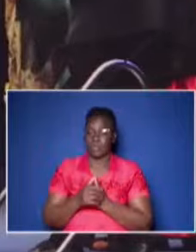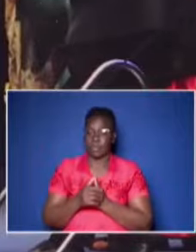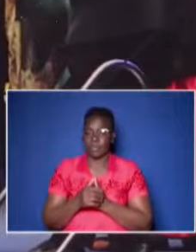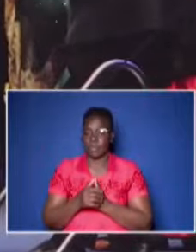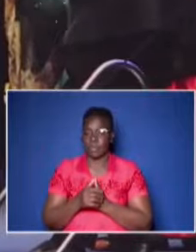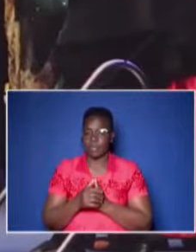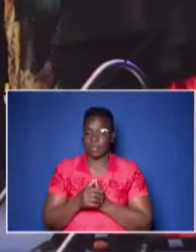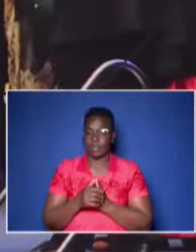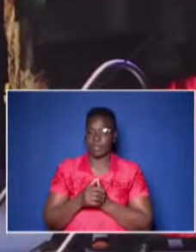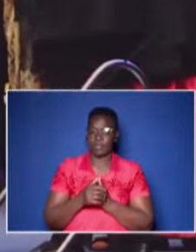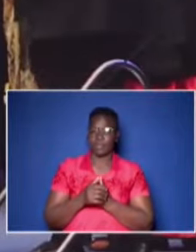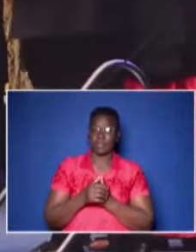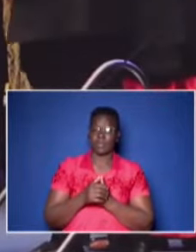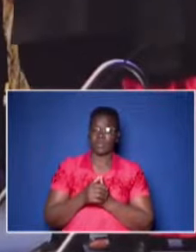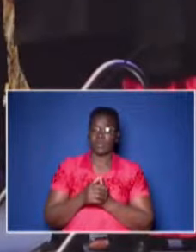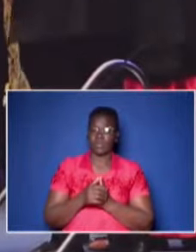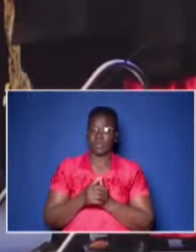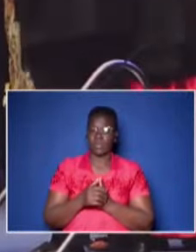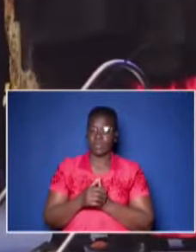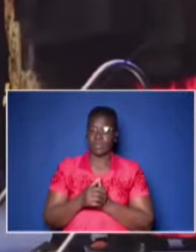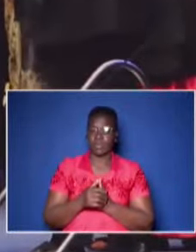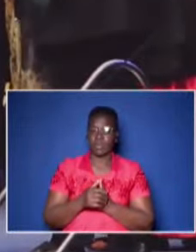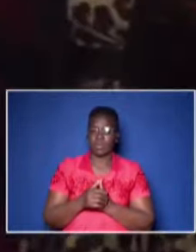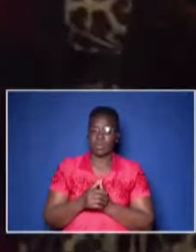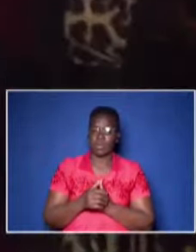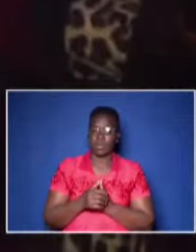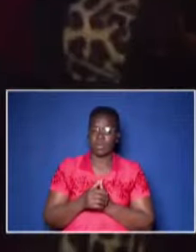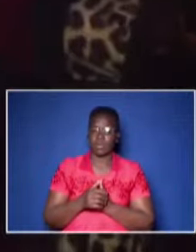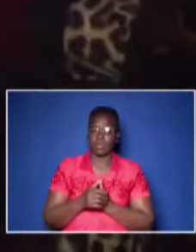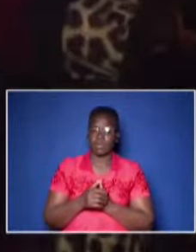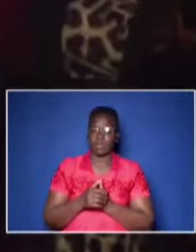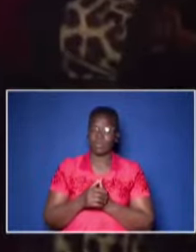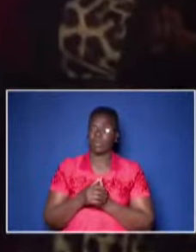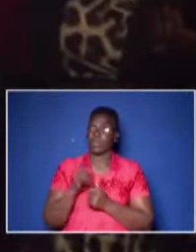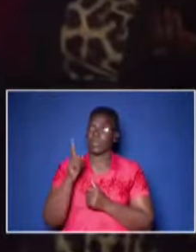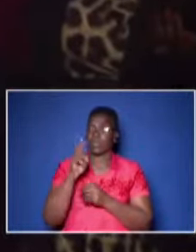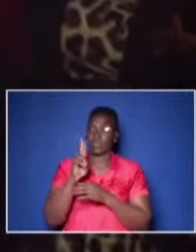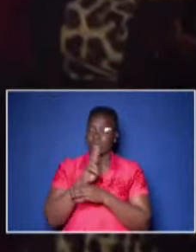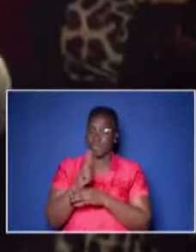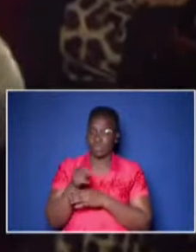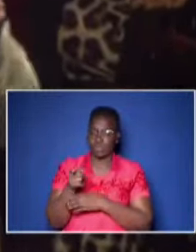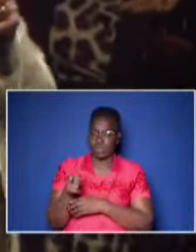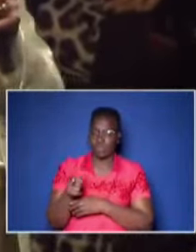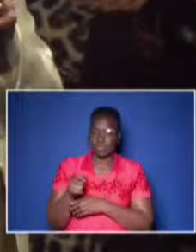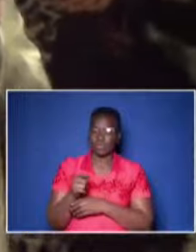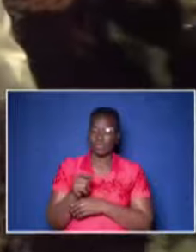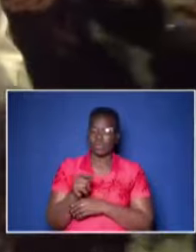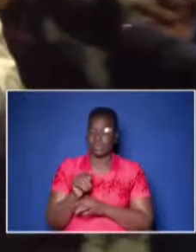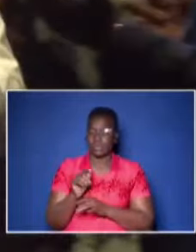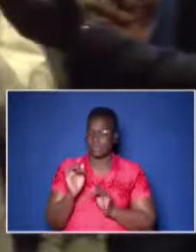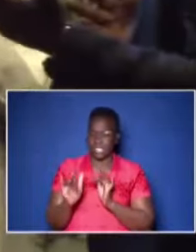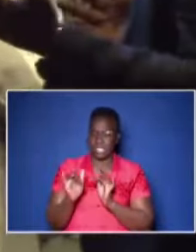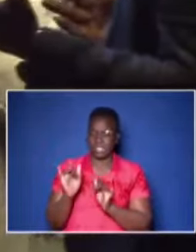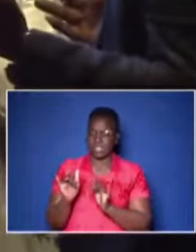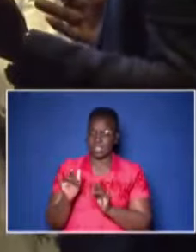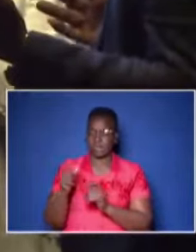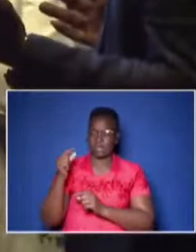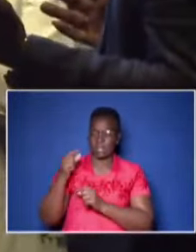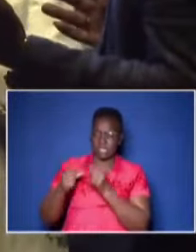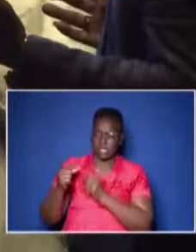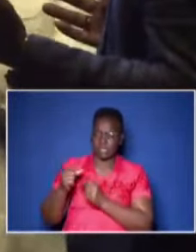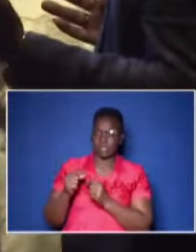you use her mightily to touch the young people of this generation in this country